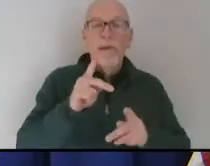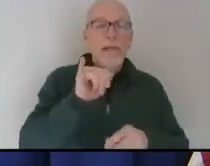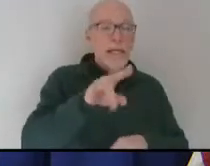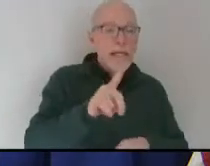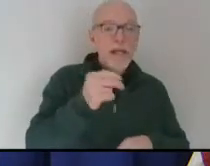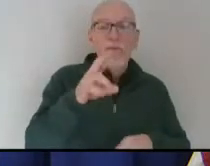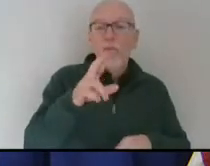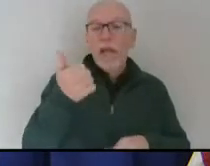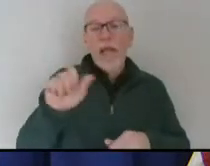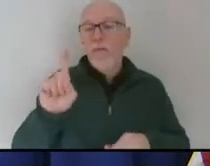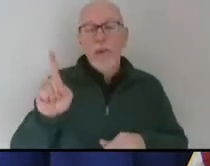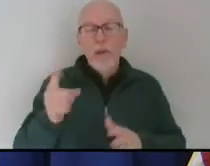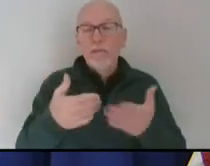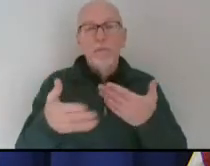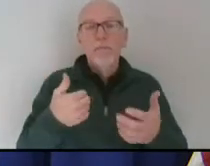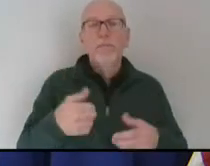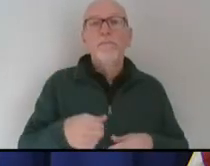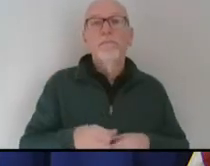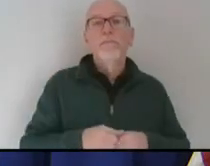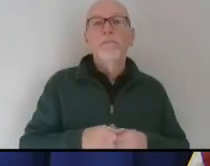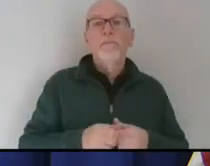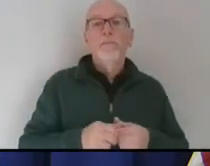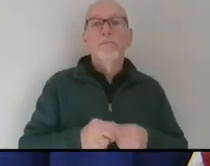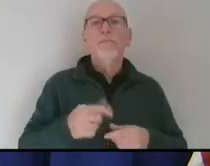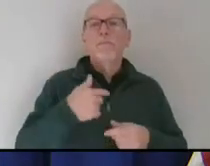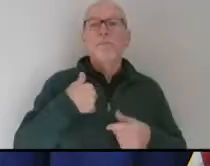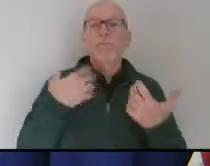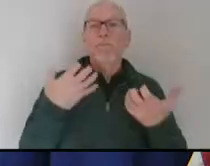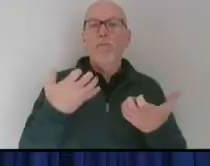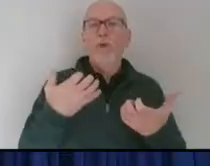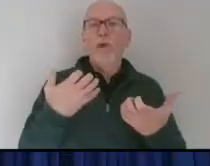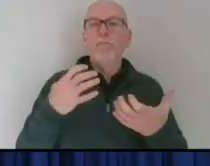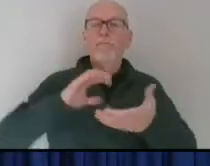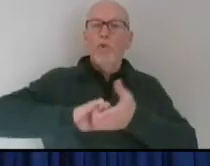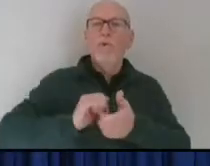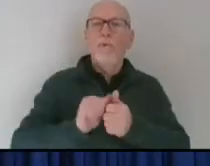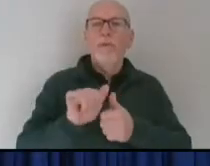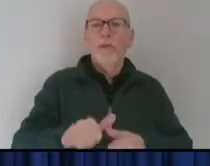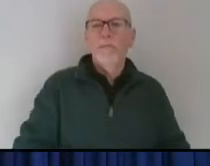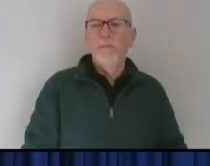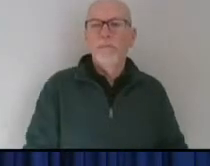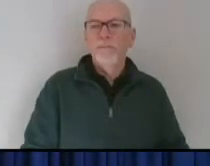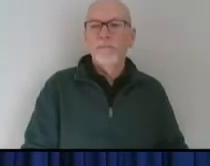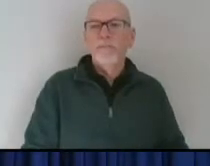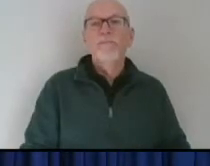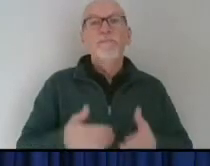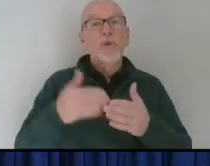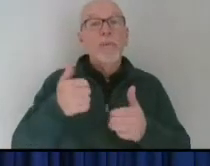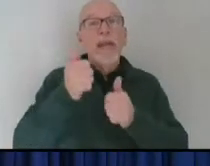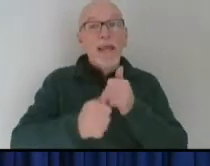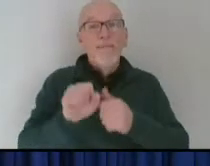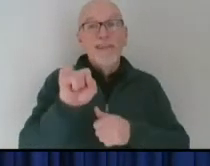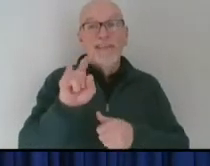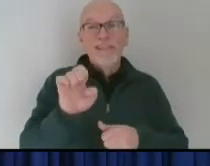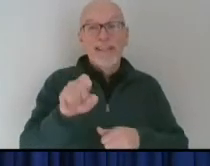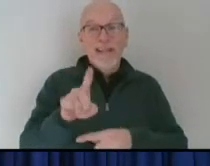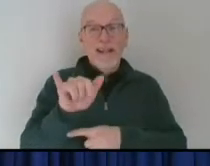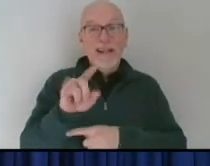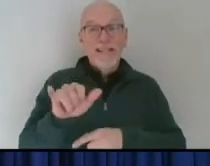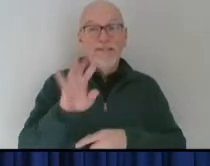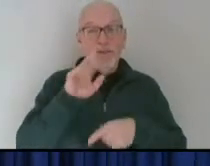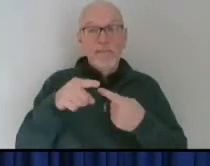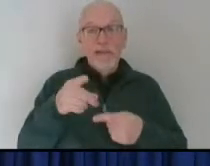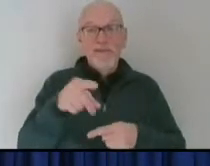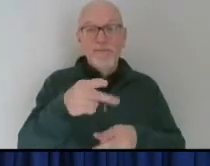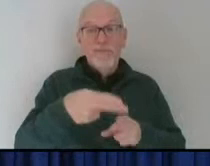else around the country, we want to be a partner in that. And almost every one of those sites that Lindsay talked about and you're referring